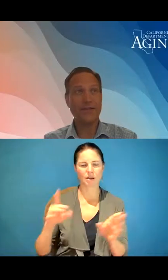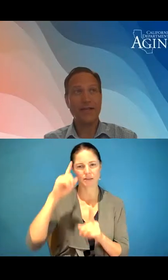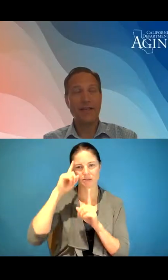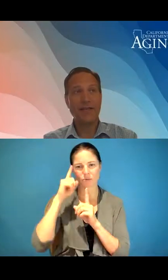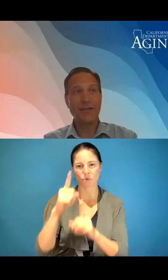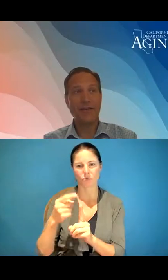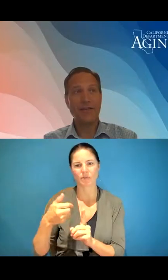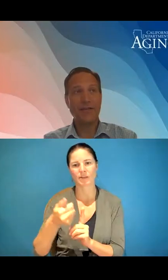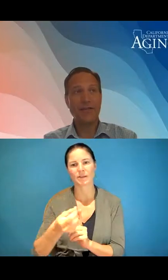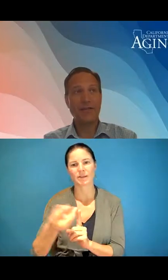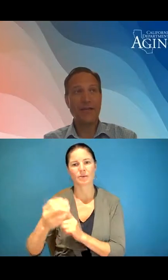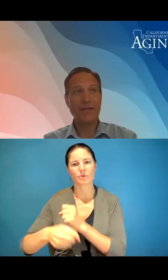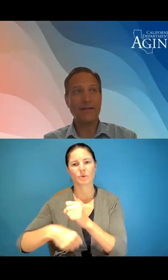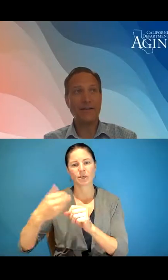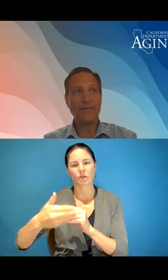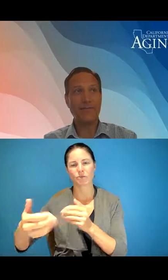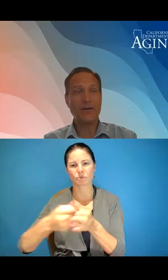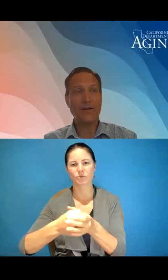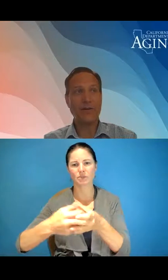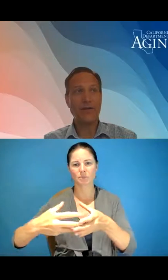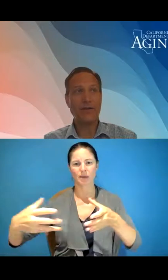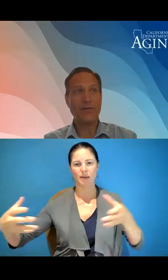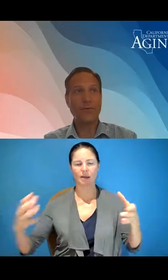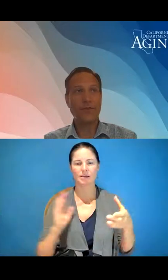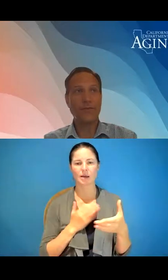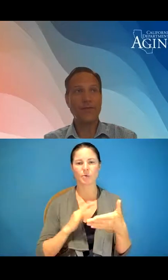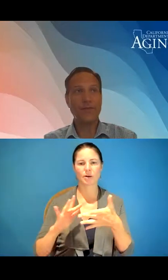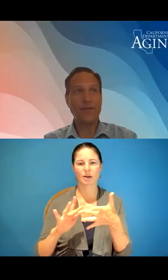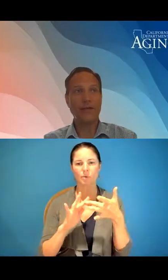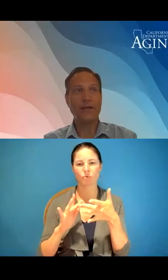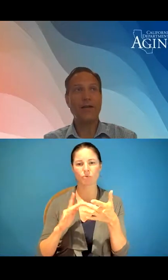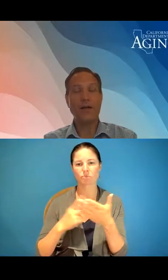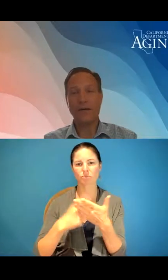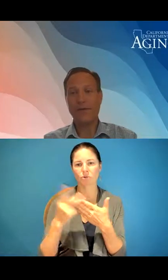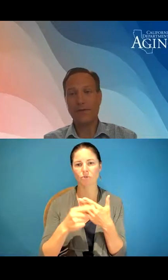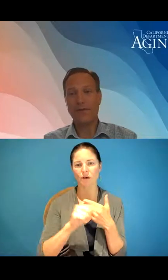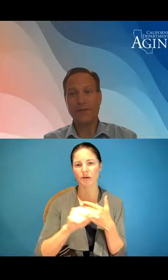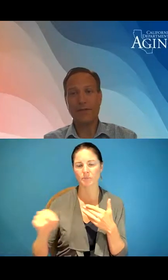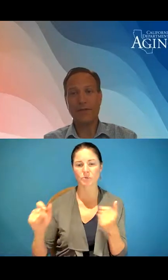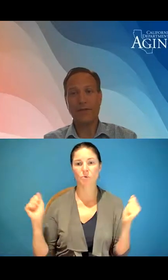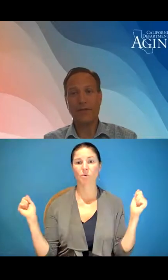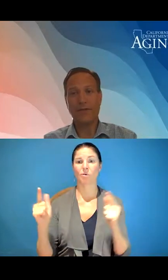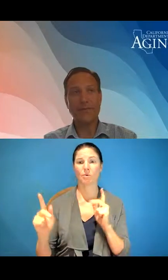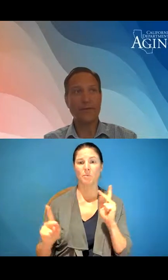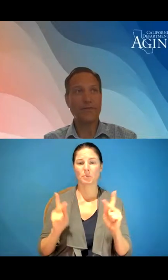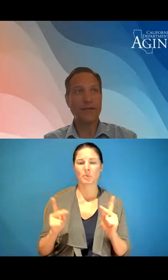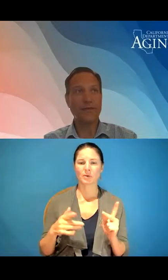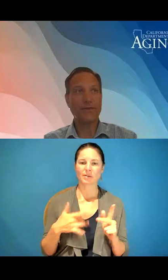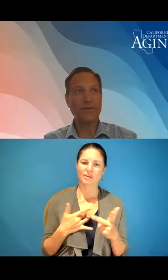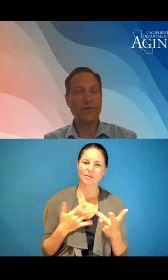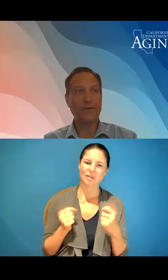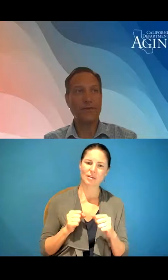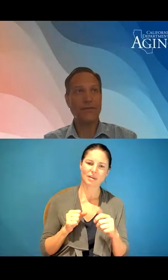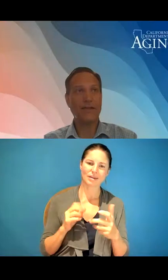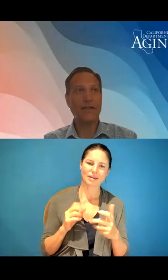2 years to continue to expand our network and our programs so that all individuals can avail themselves of